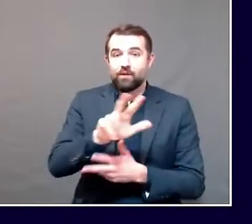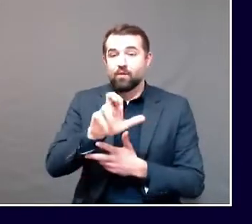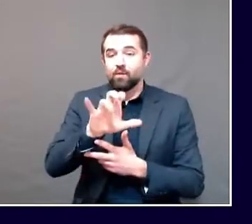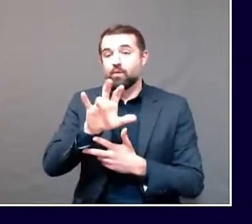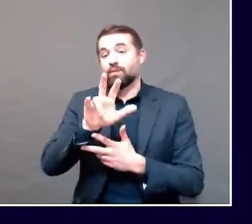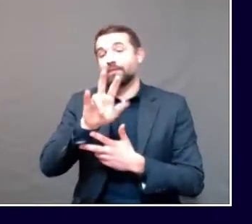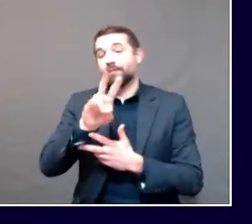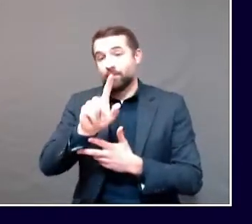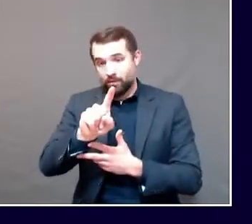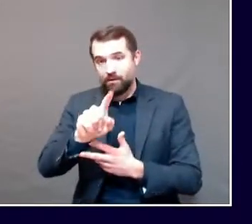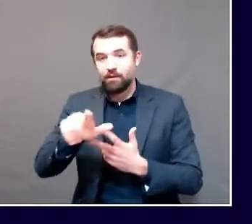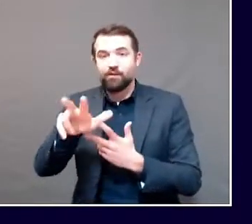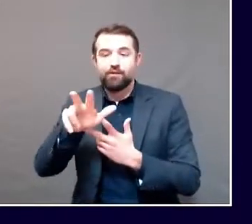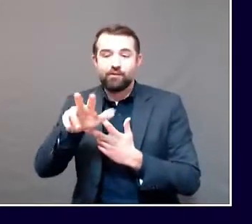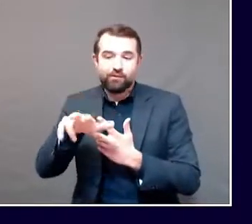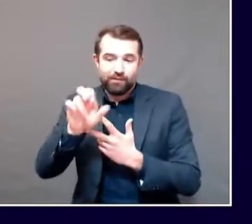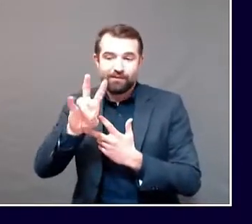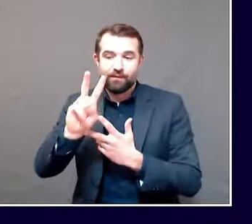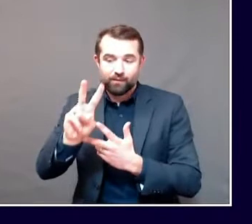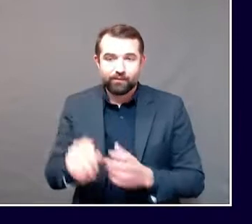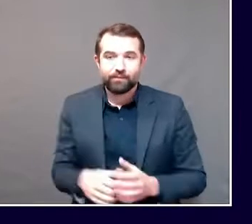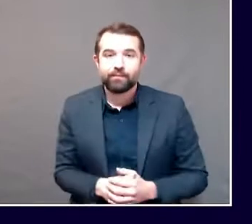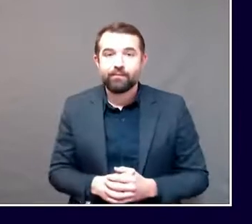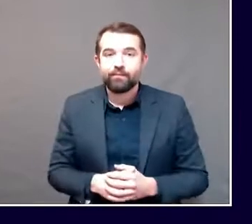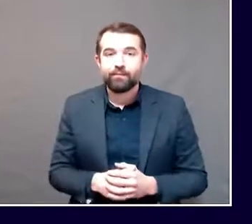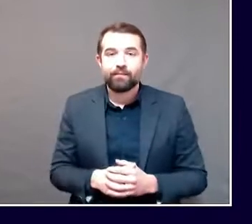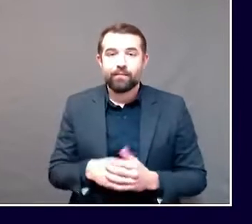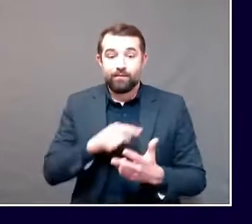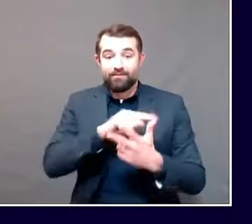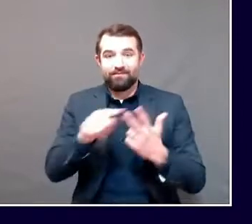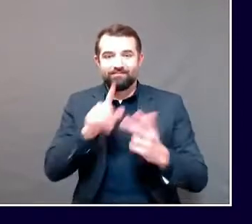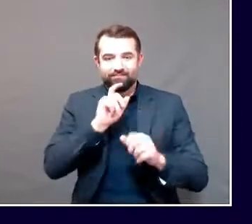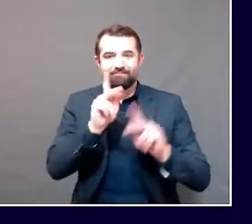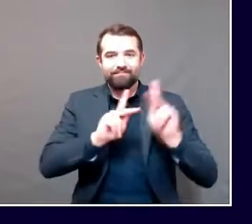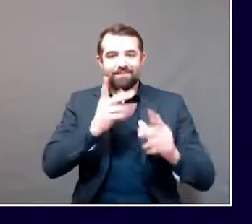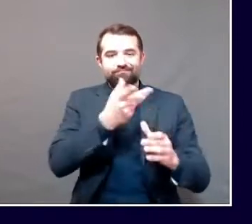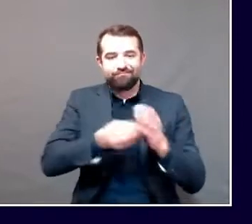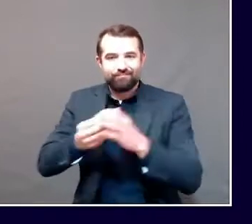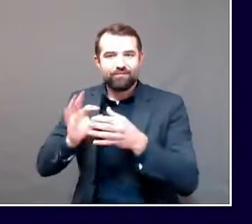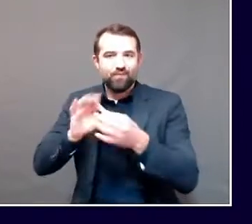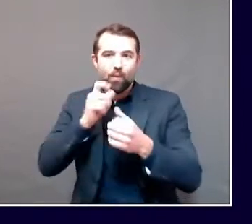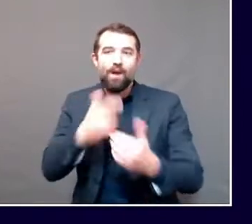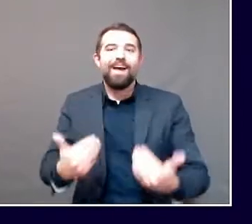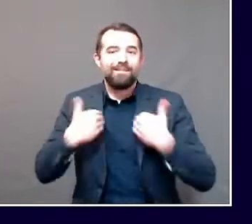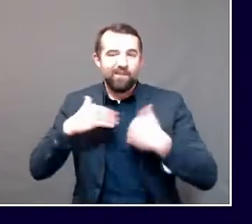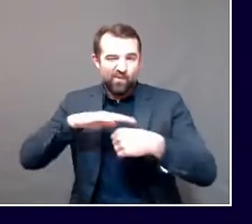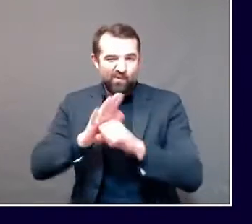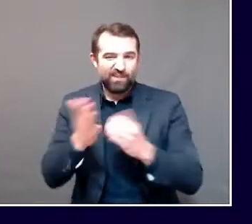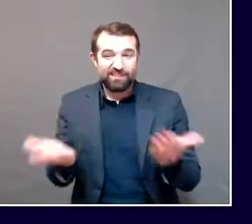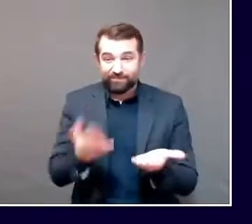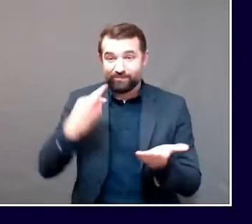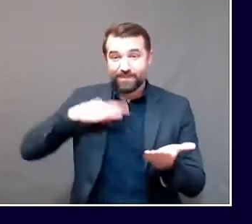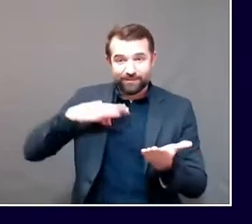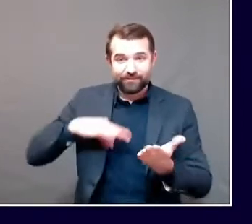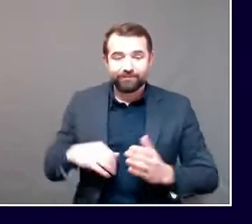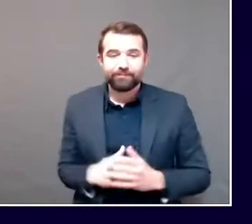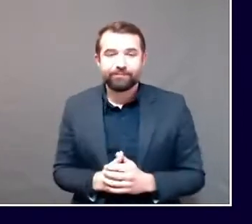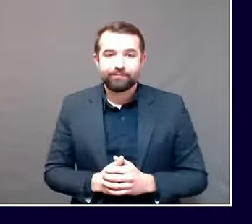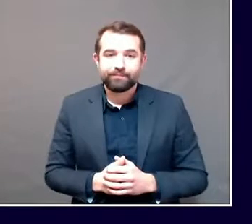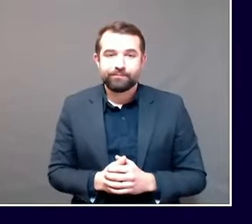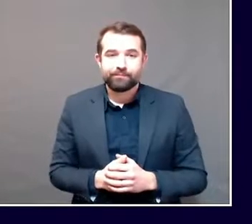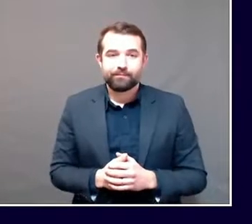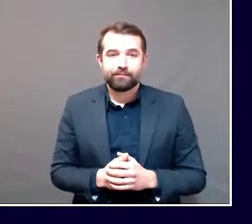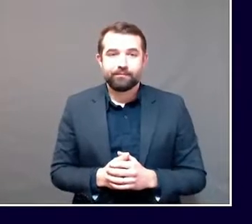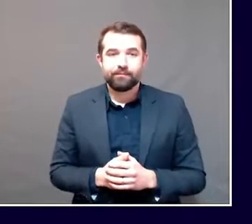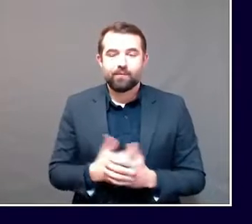371st, and 372nd deaths associated with COVID-19 in Maine. I'd like to take a second